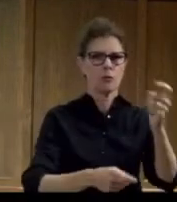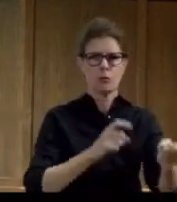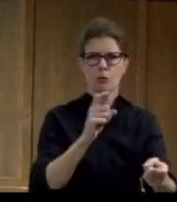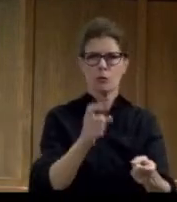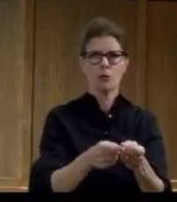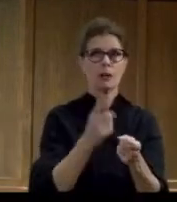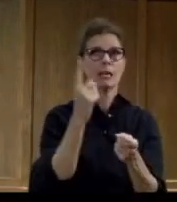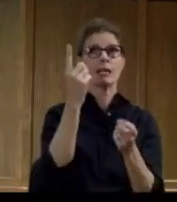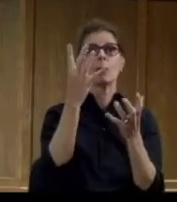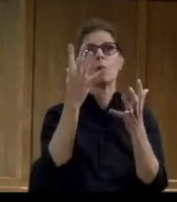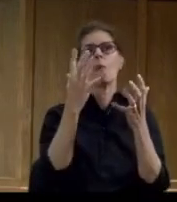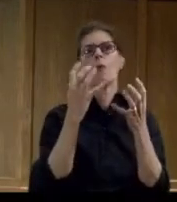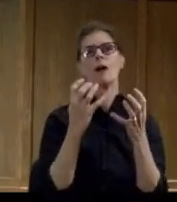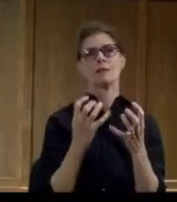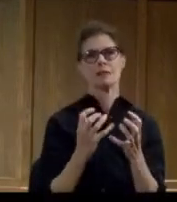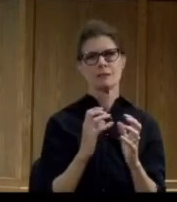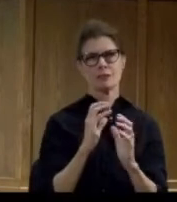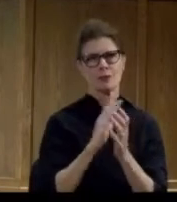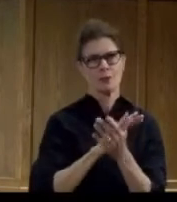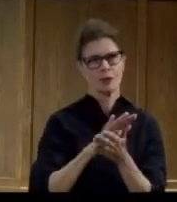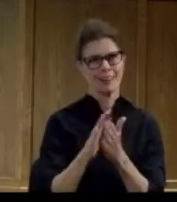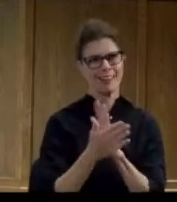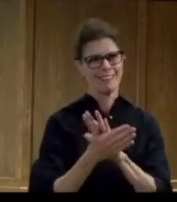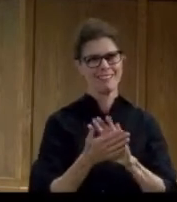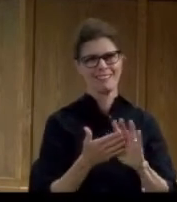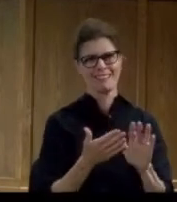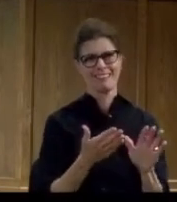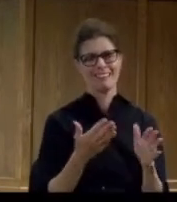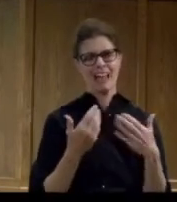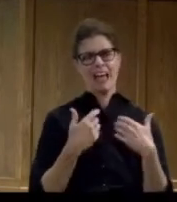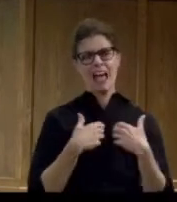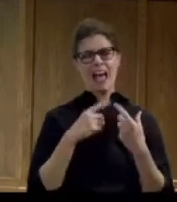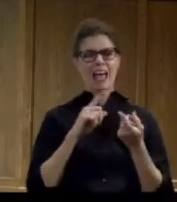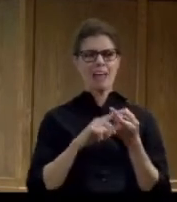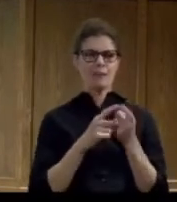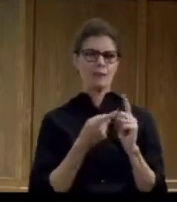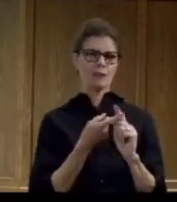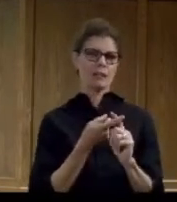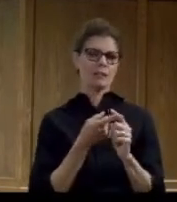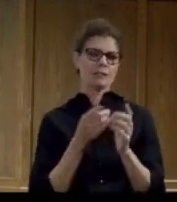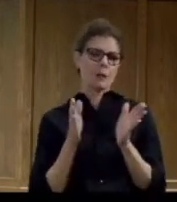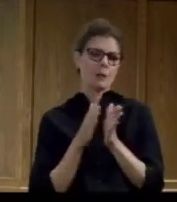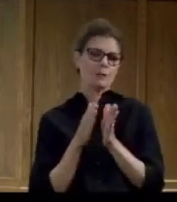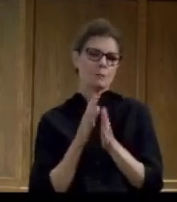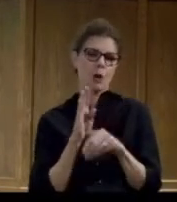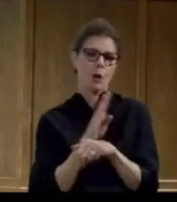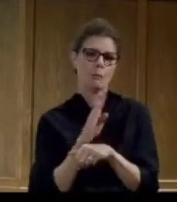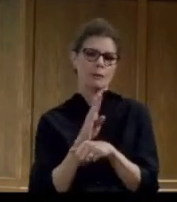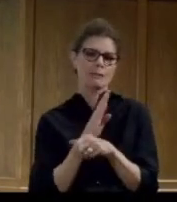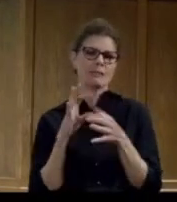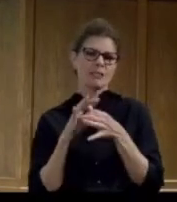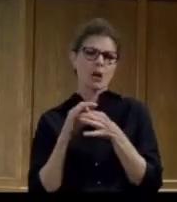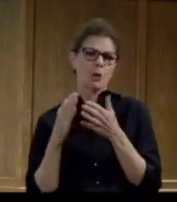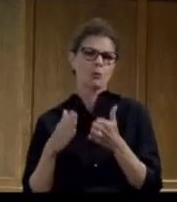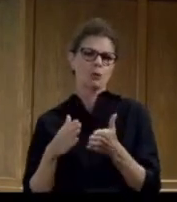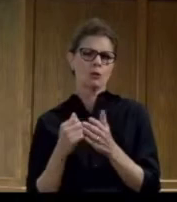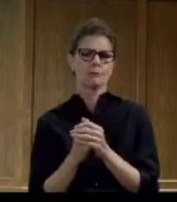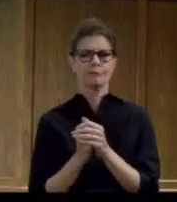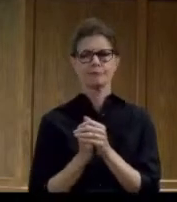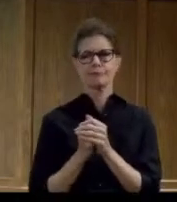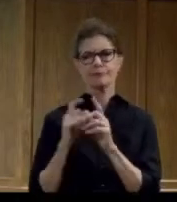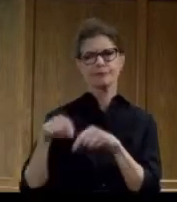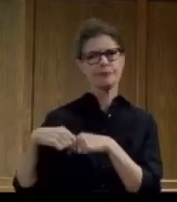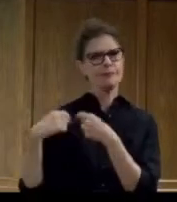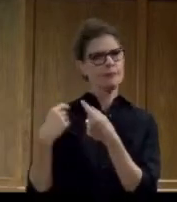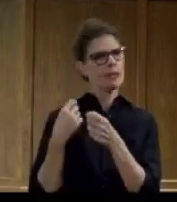a forgiving God. I have a friend who's a small business owner, and this past year was really hard on him.